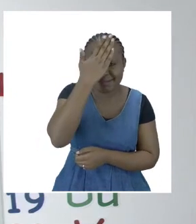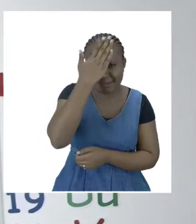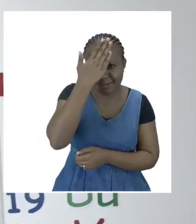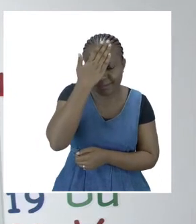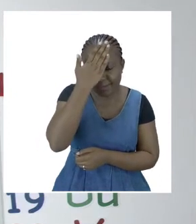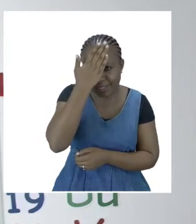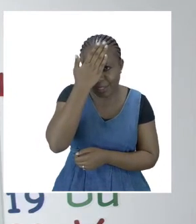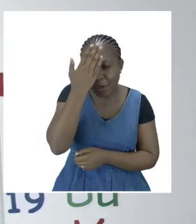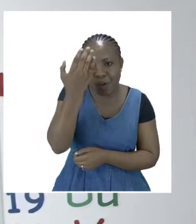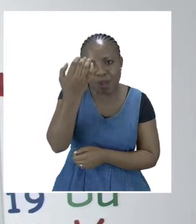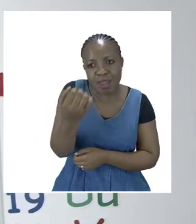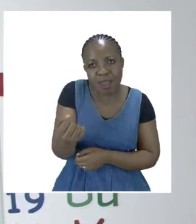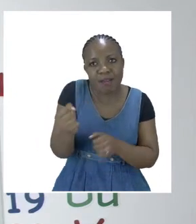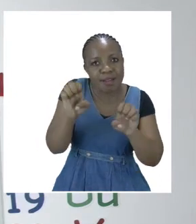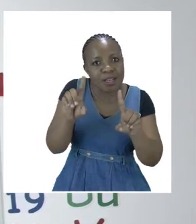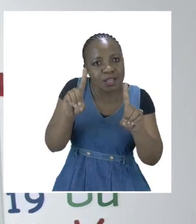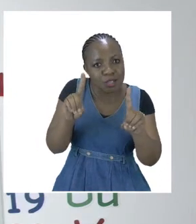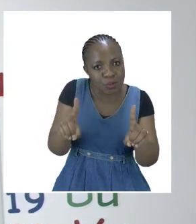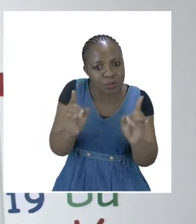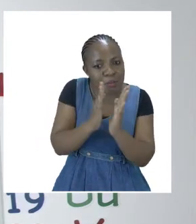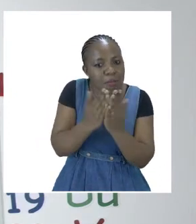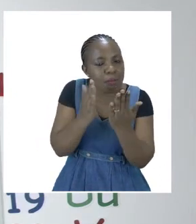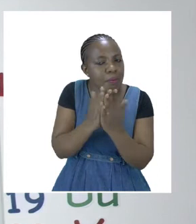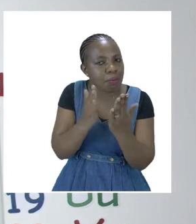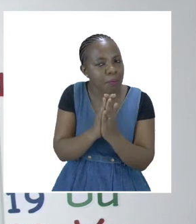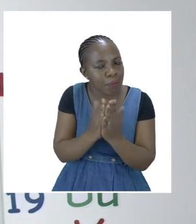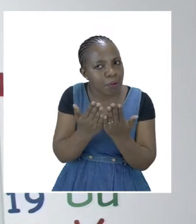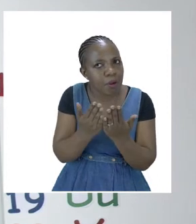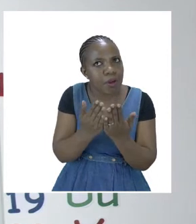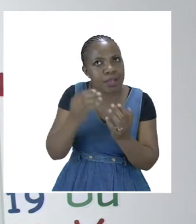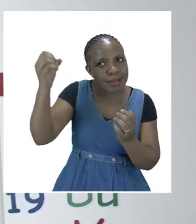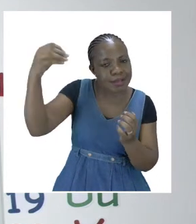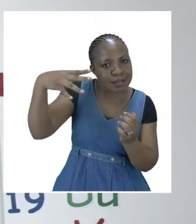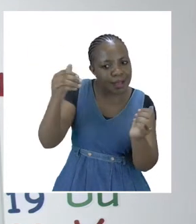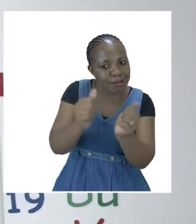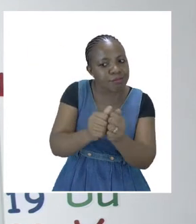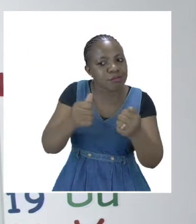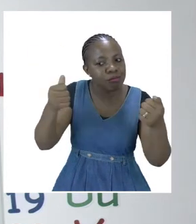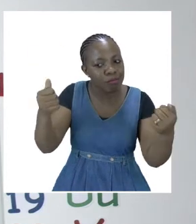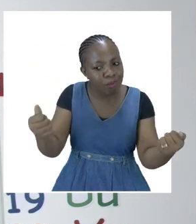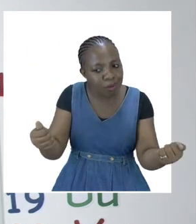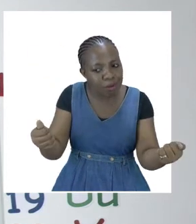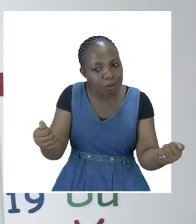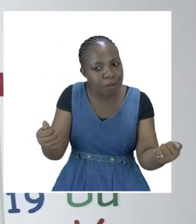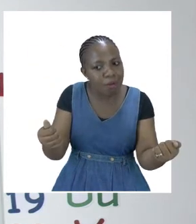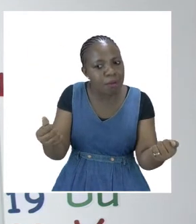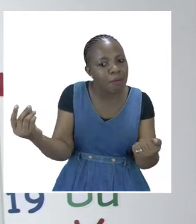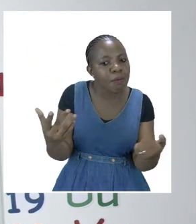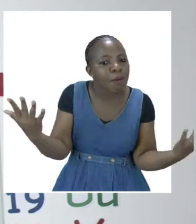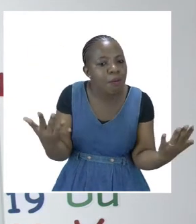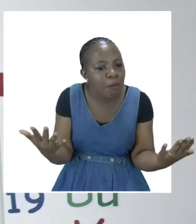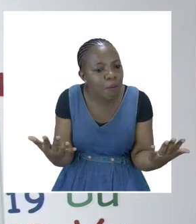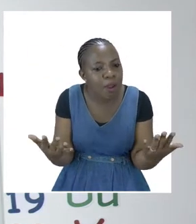booklet in our daily newspaper, street sales, or at your school every Monday